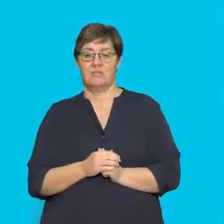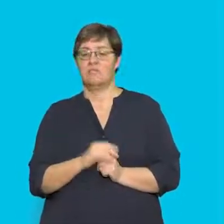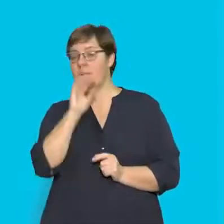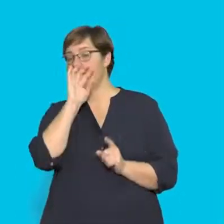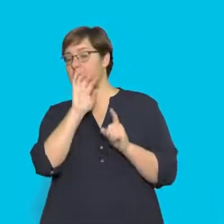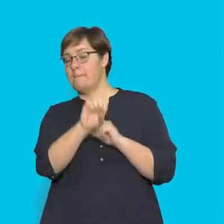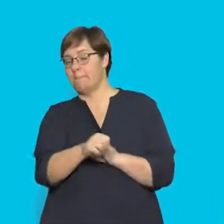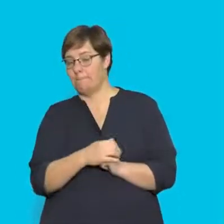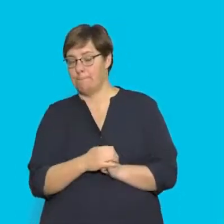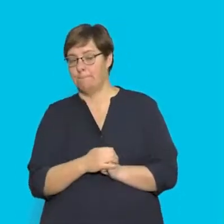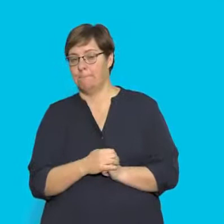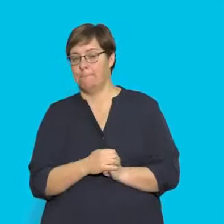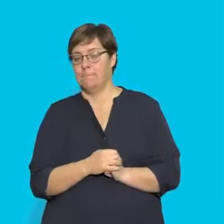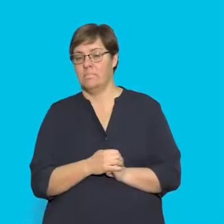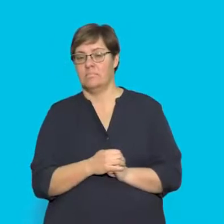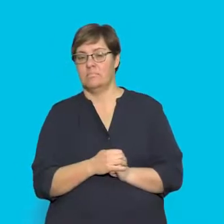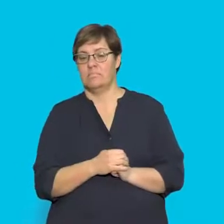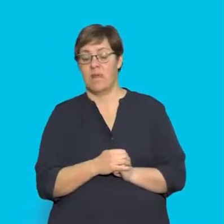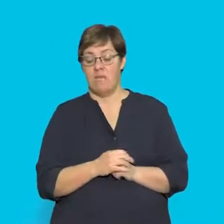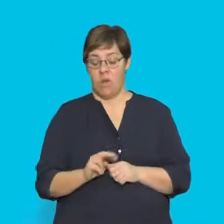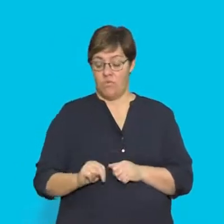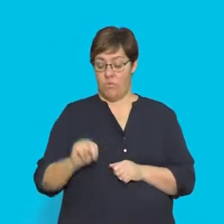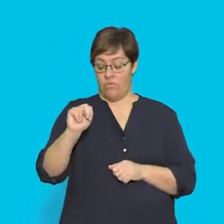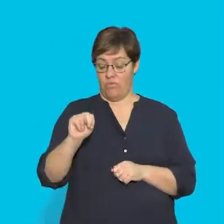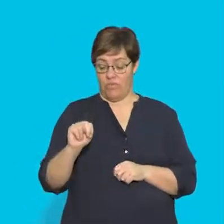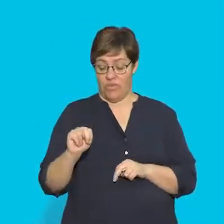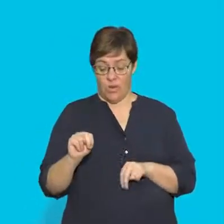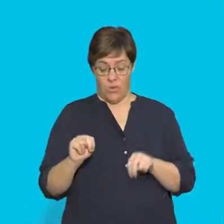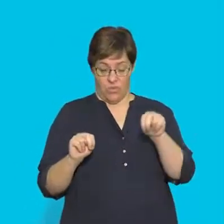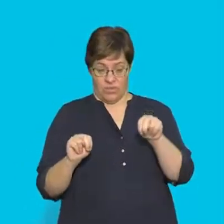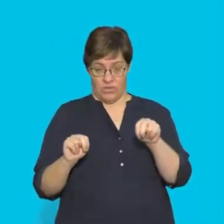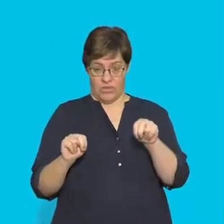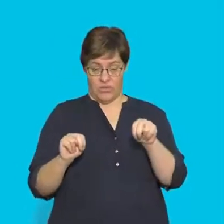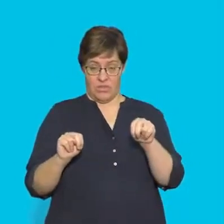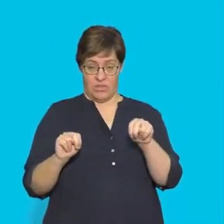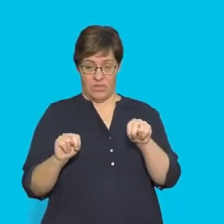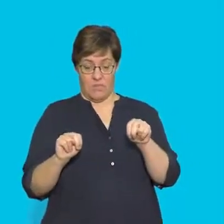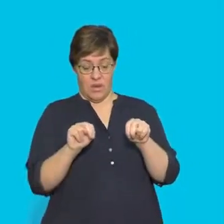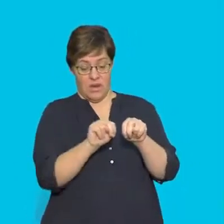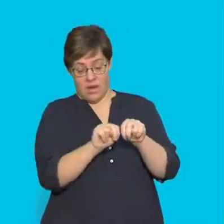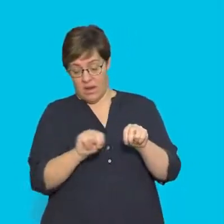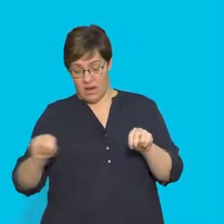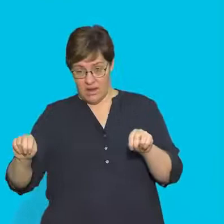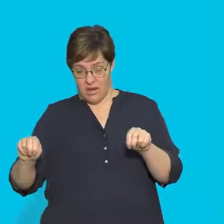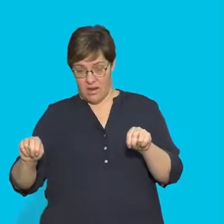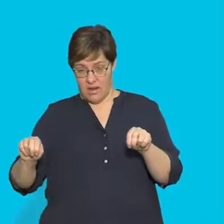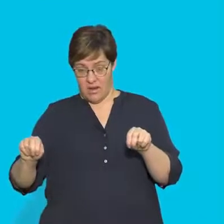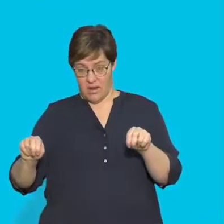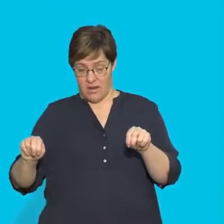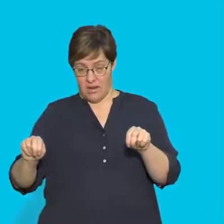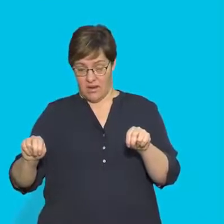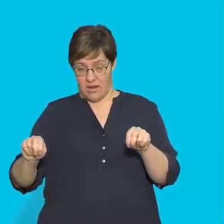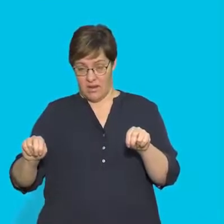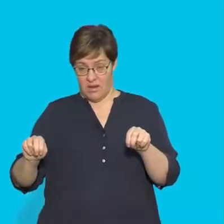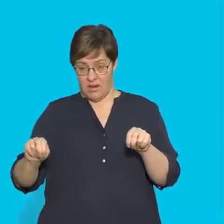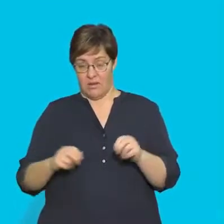Recognize that if the North Pole moves away from the coil, so if I go back to that